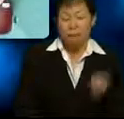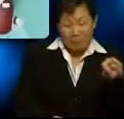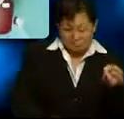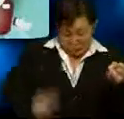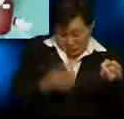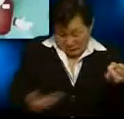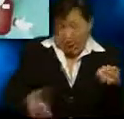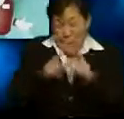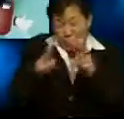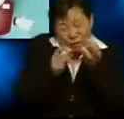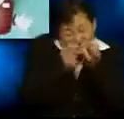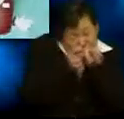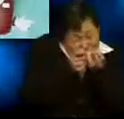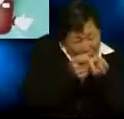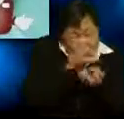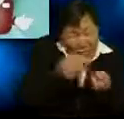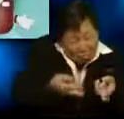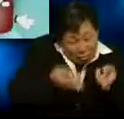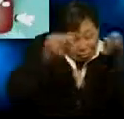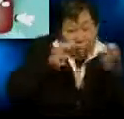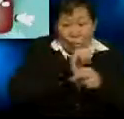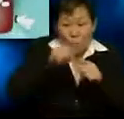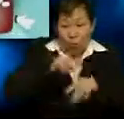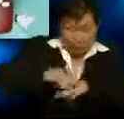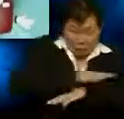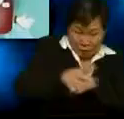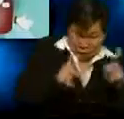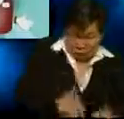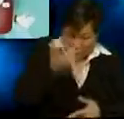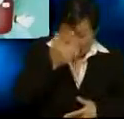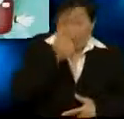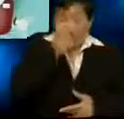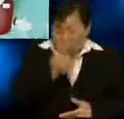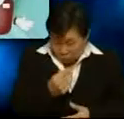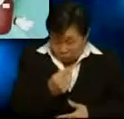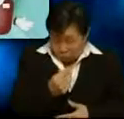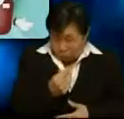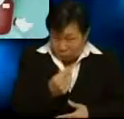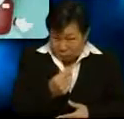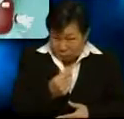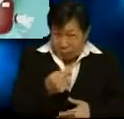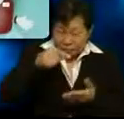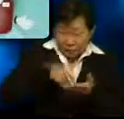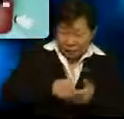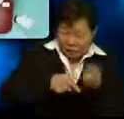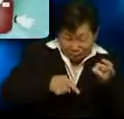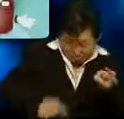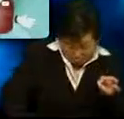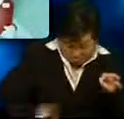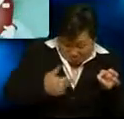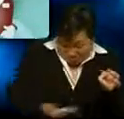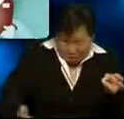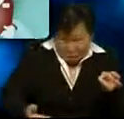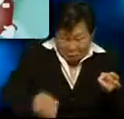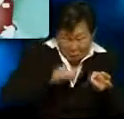Microorganisms are very small and light. When an infected person sneezes or coughs, these microorganisms are